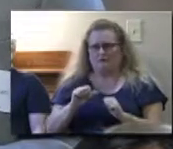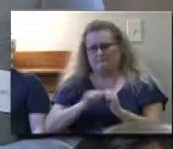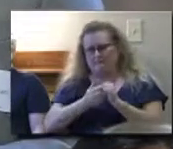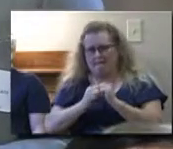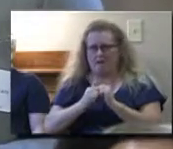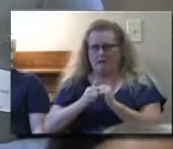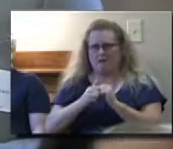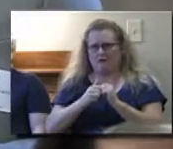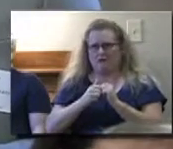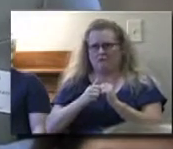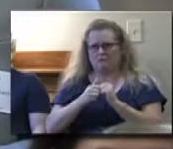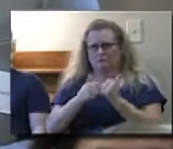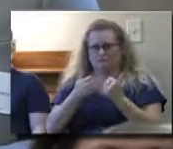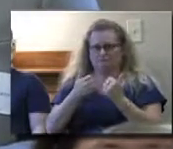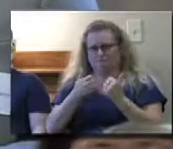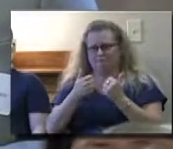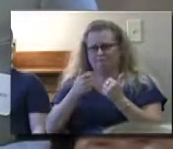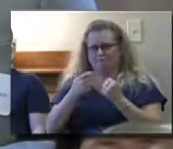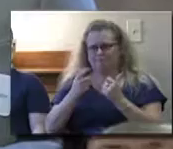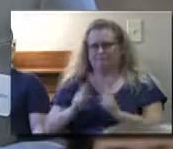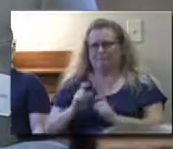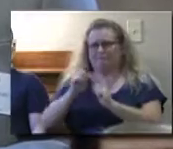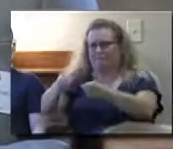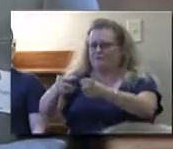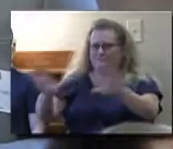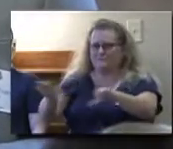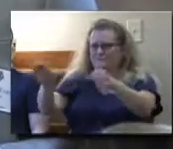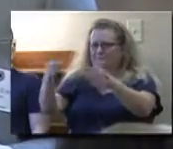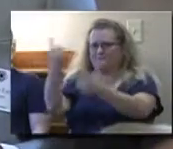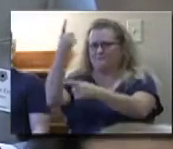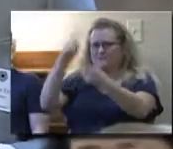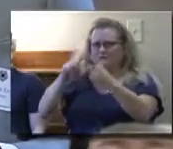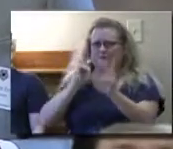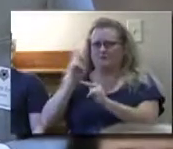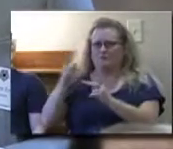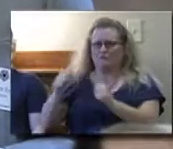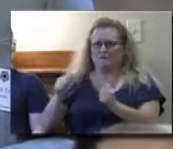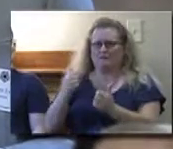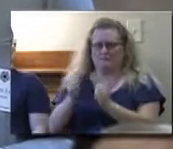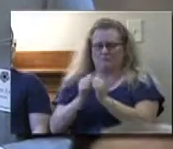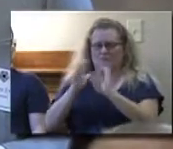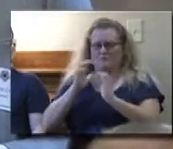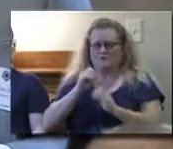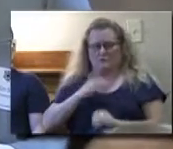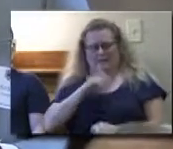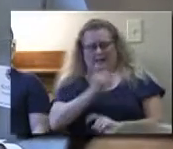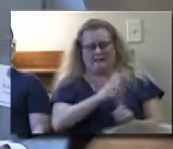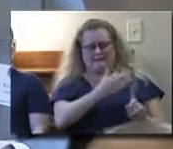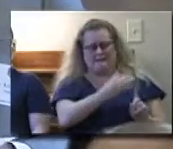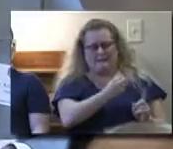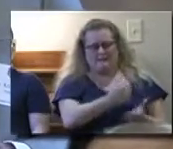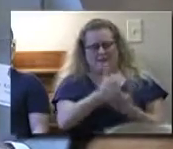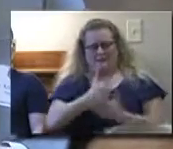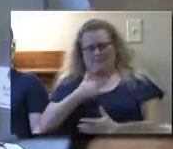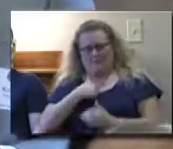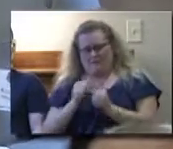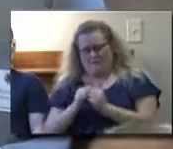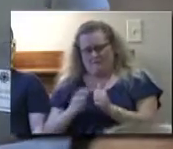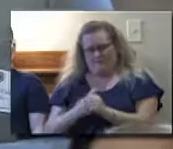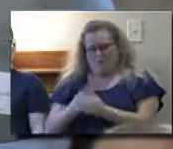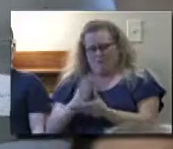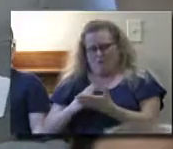that otherwise wouldn't have the opportunity to communicate. So I asked him to help me with the first 45 words or